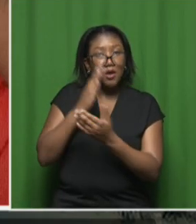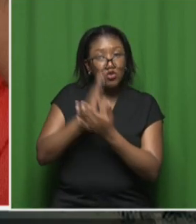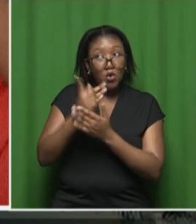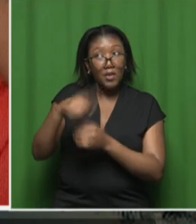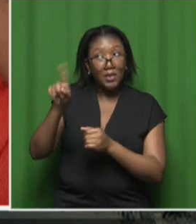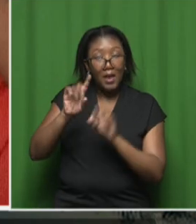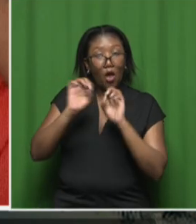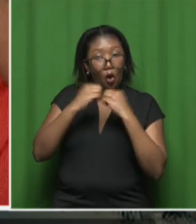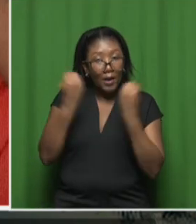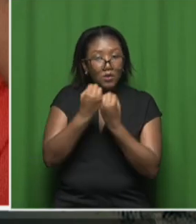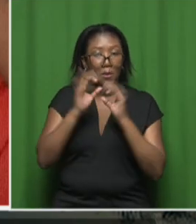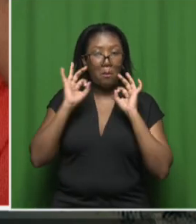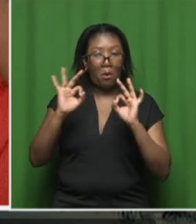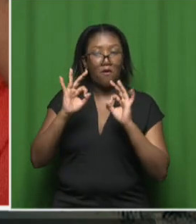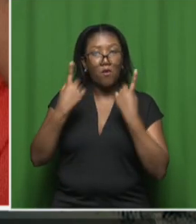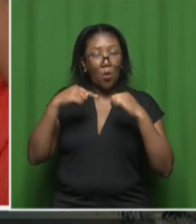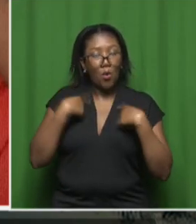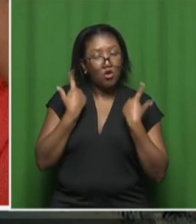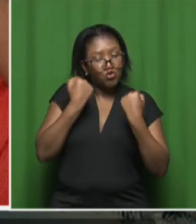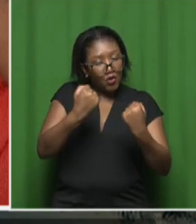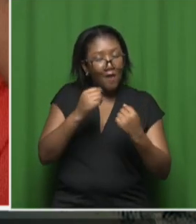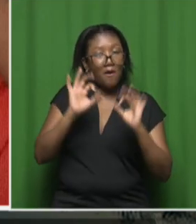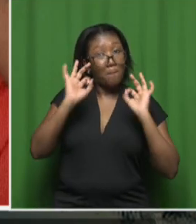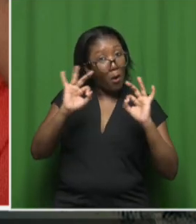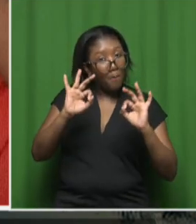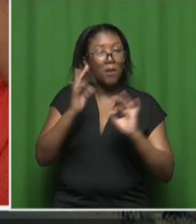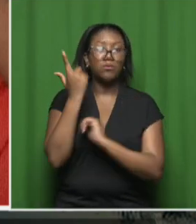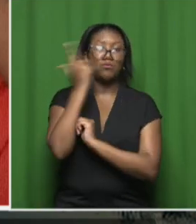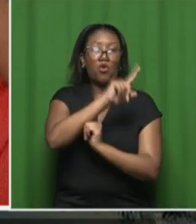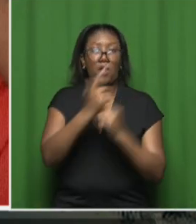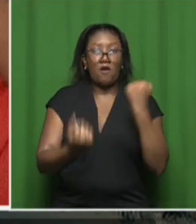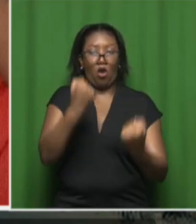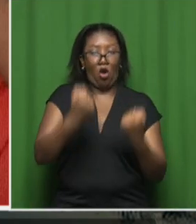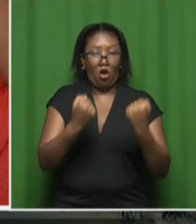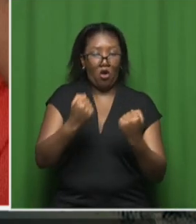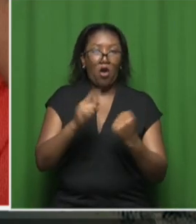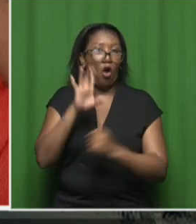to be on the road with proper vehicles that are roadworthy